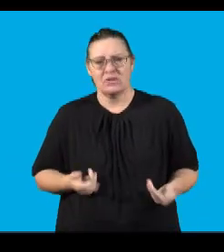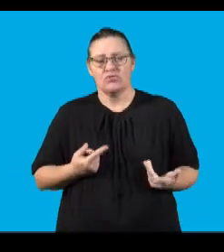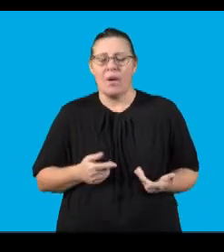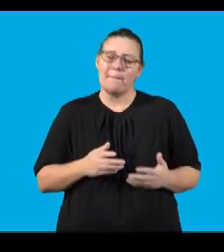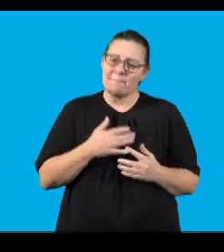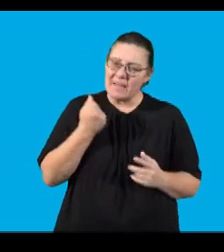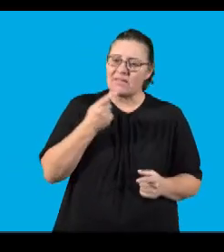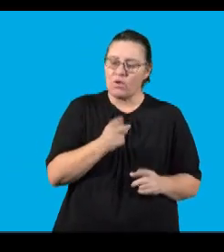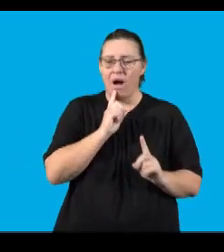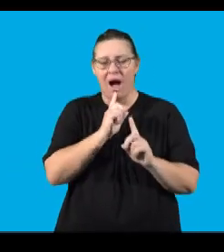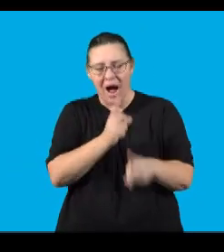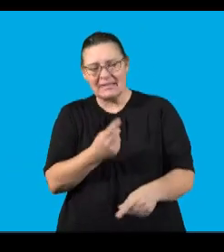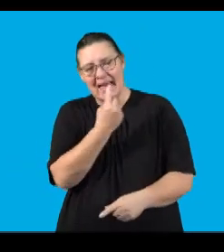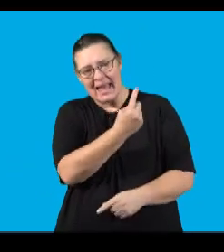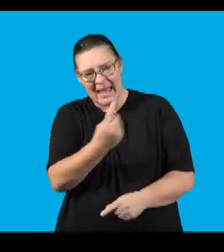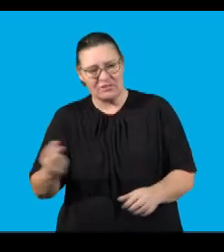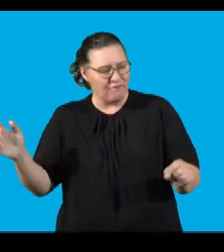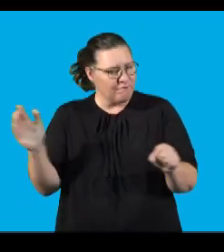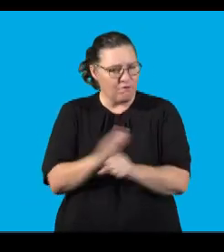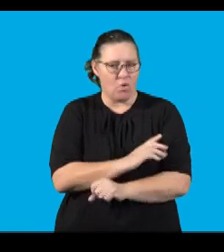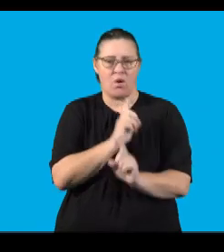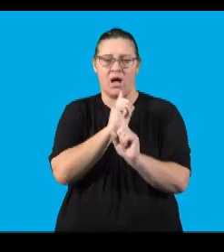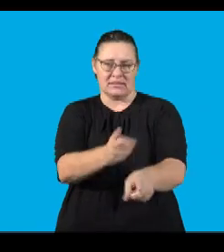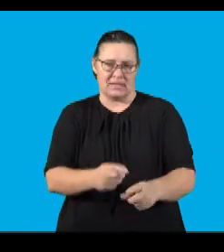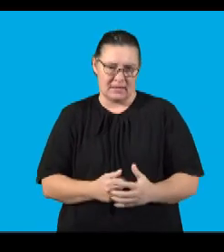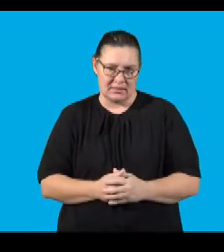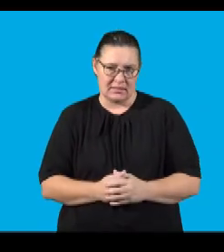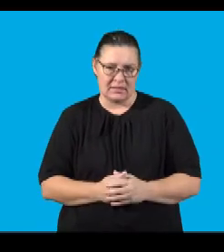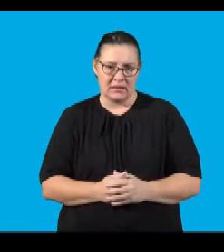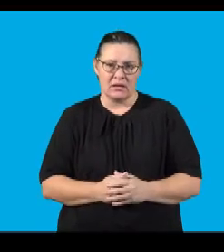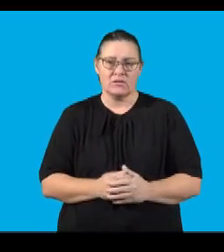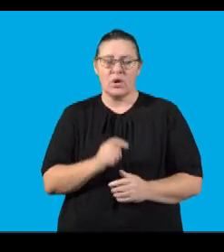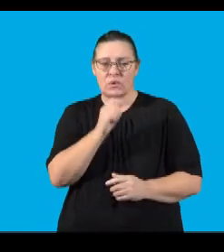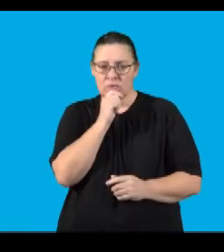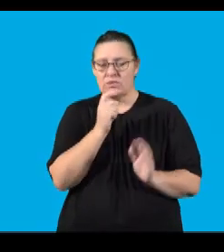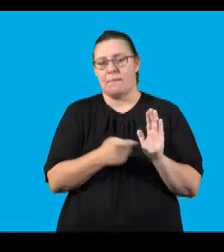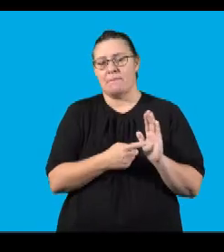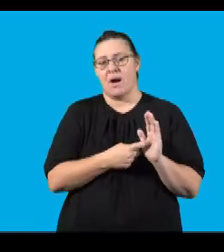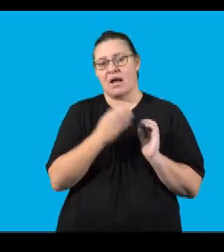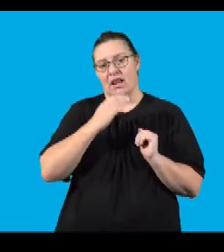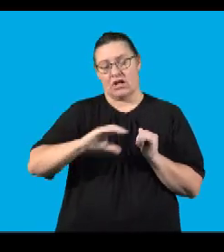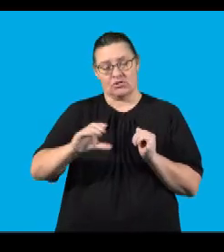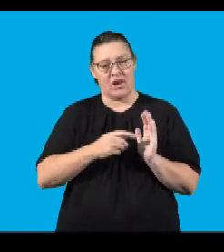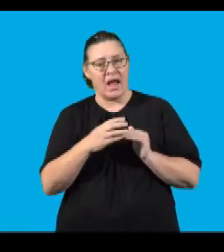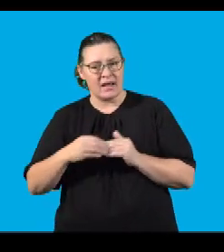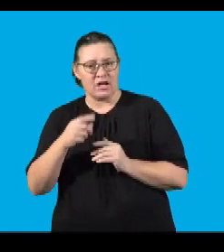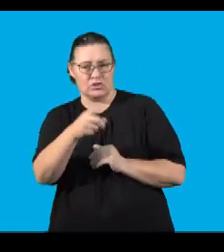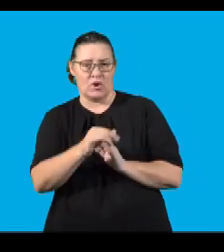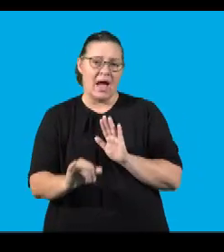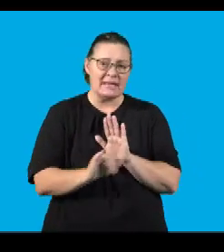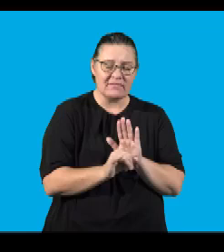your best chance at success if you answer everything that a question requires. So use the mark allocation as a